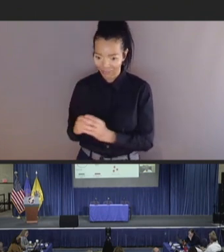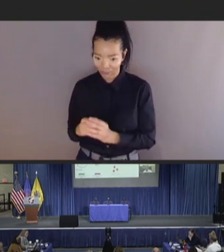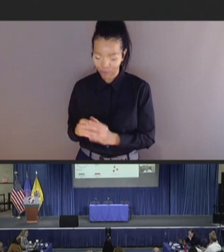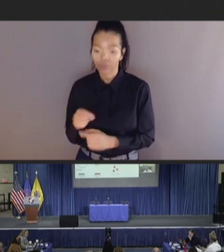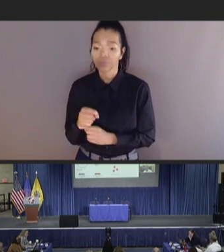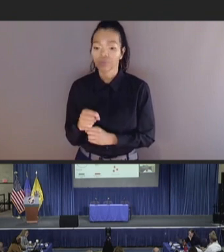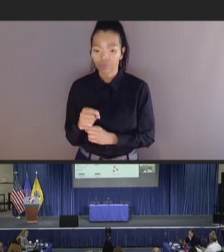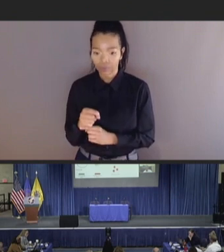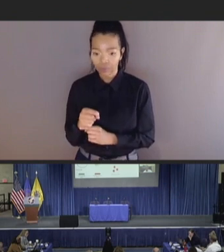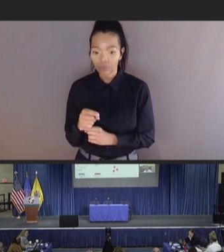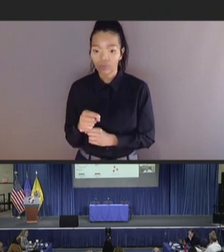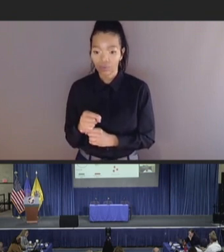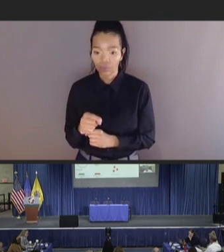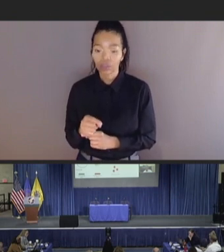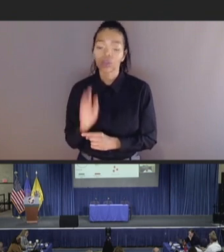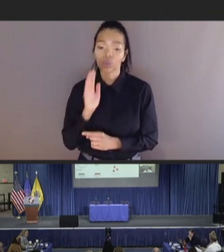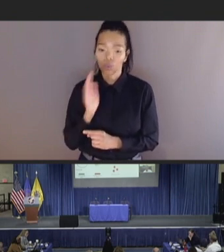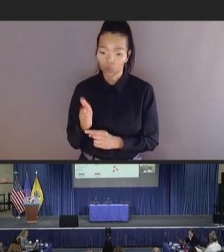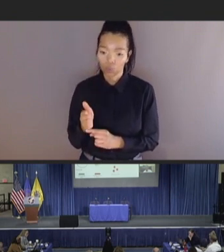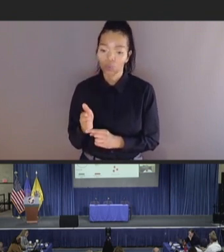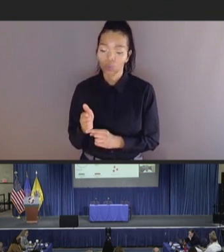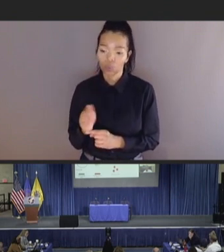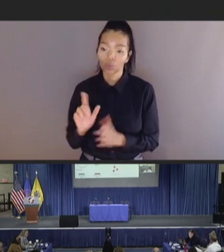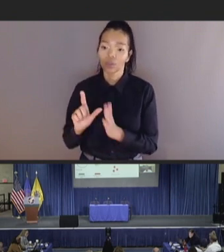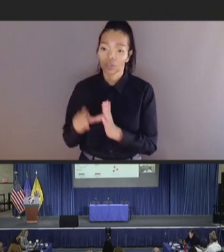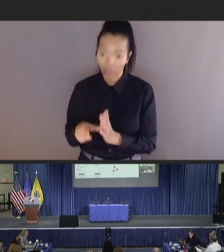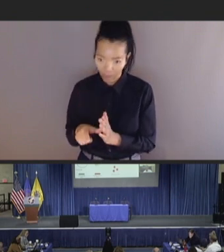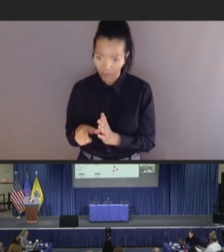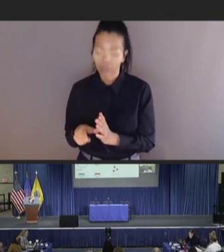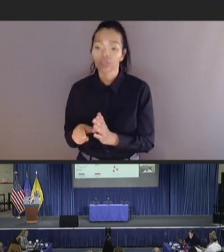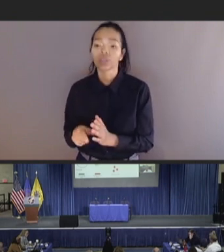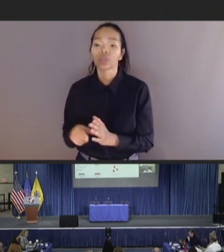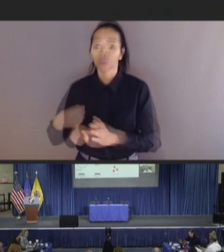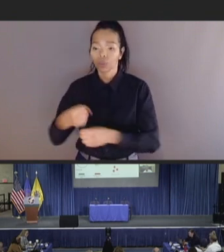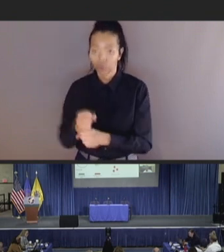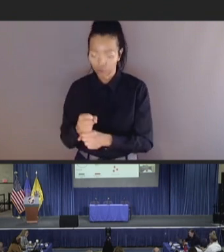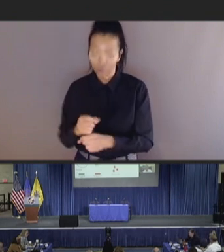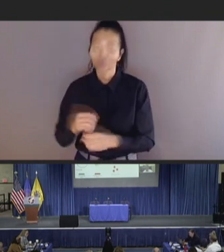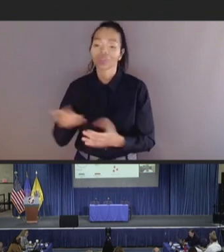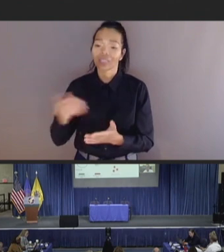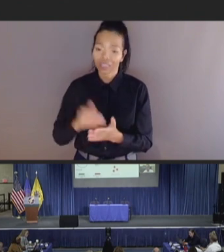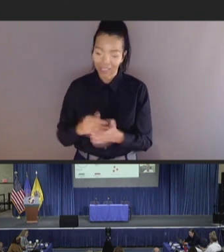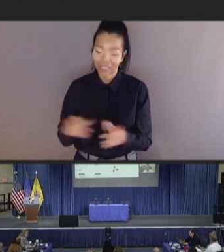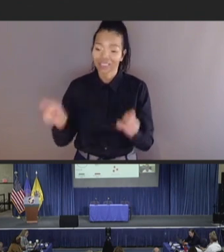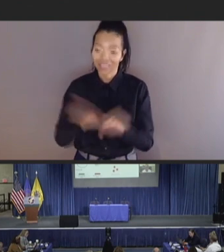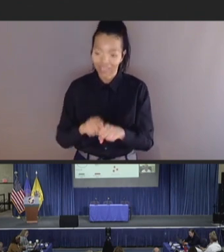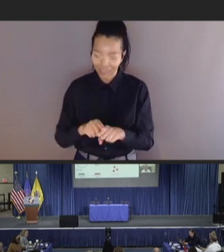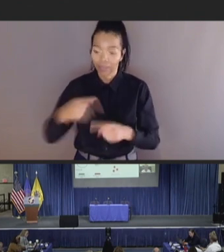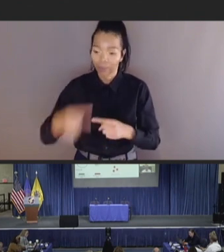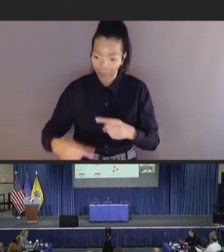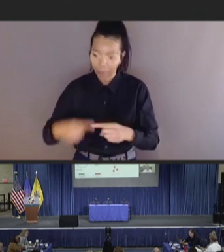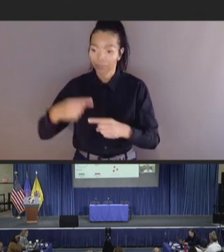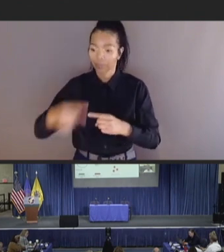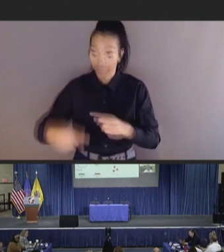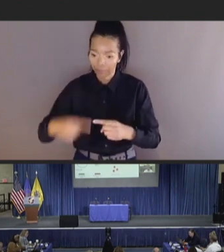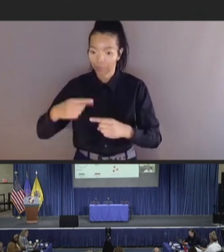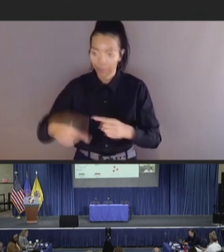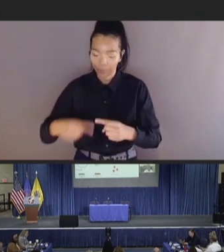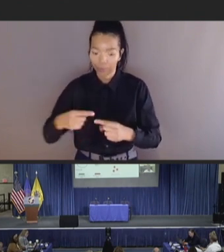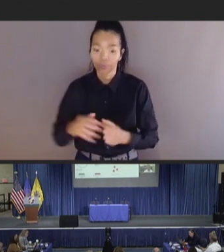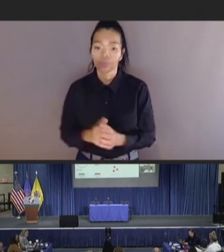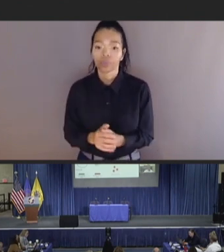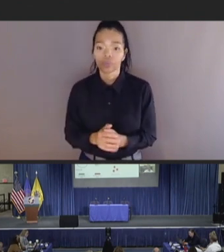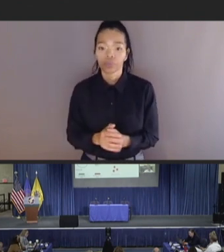or same viral infection later in life, producing this cycle again. Traditionally, vaccines has been empiric,